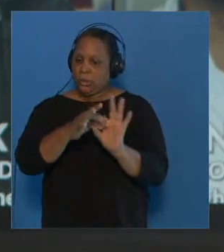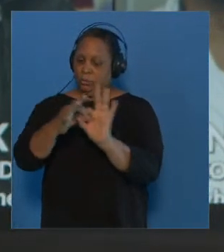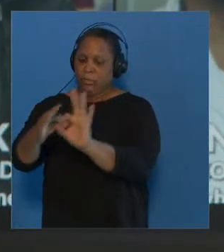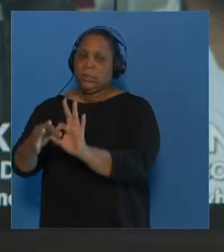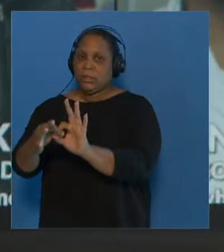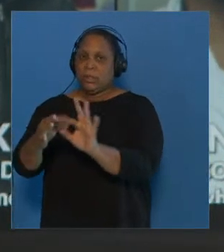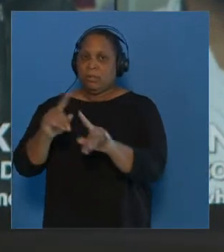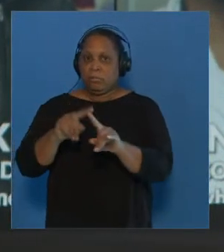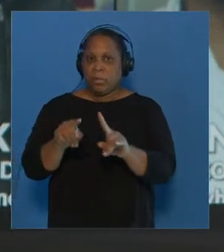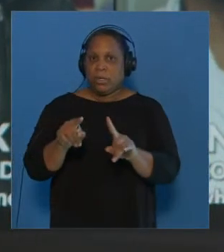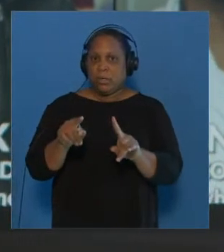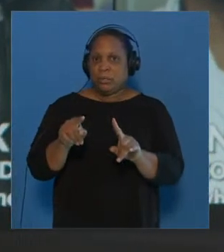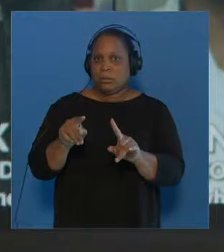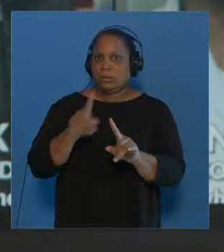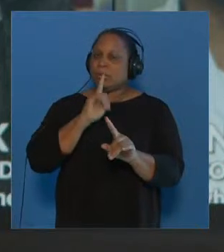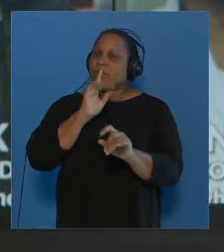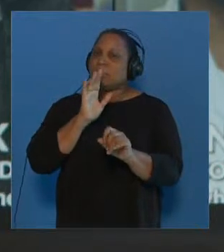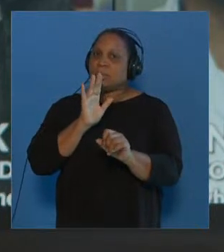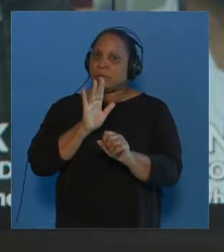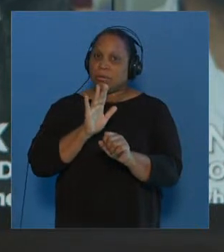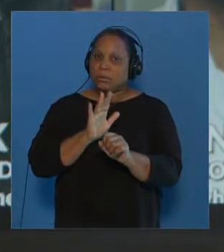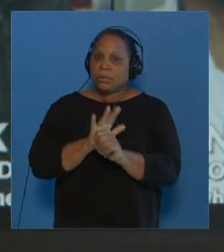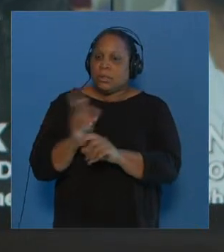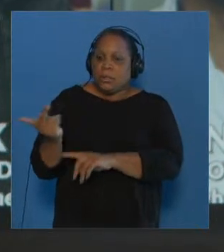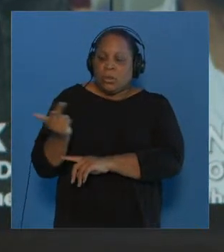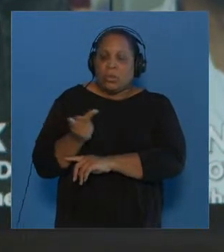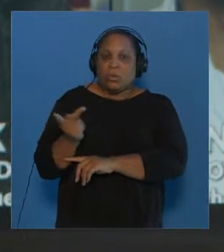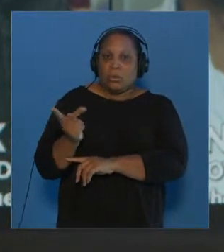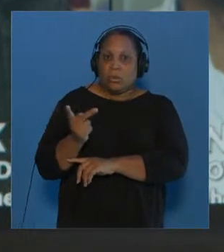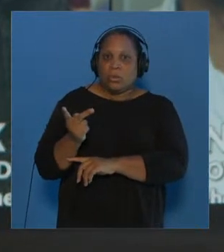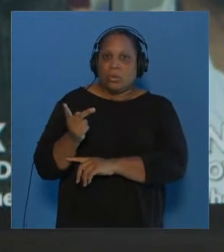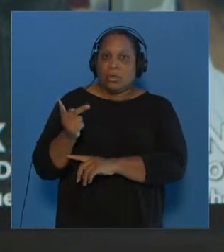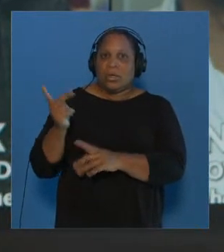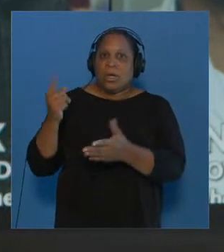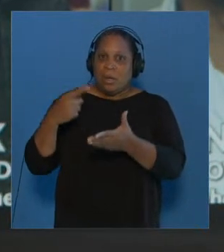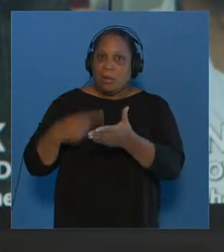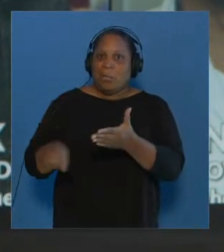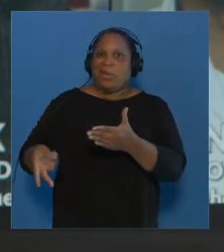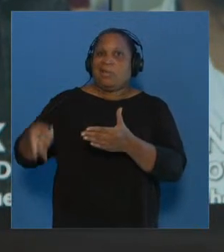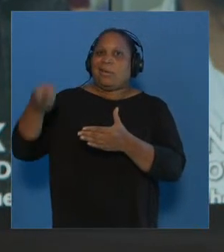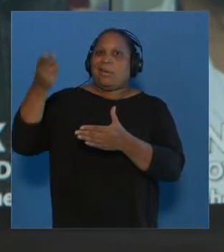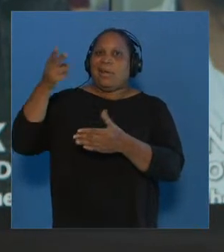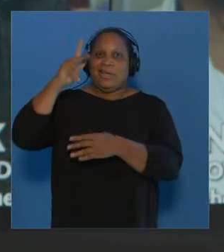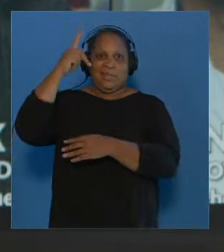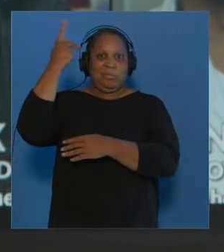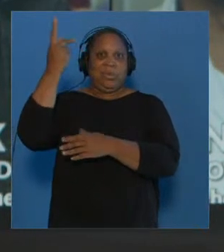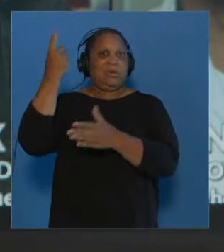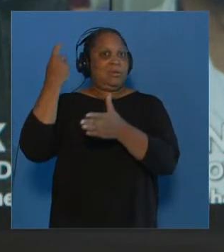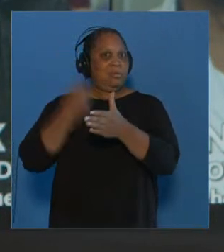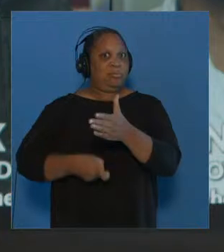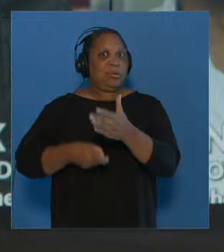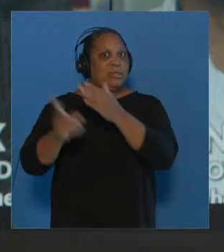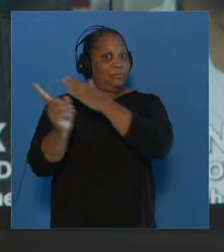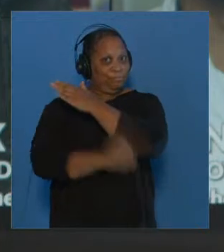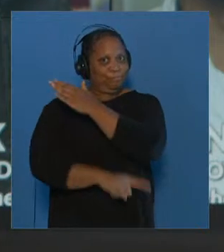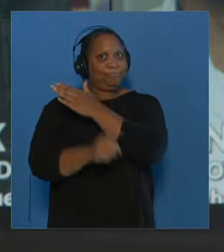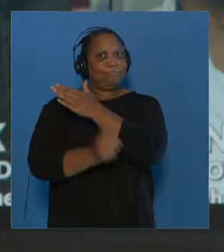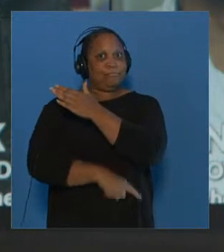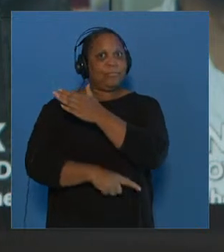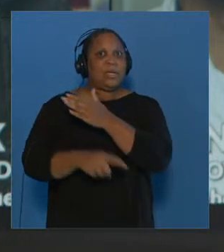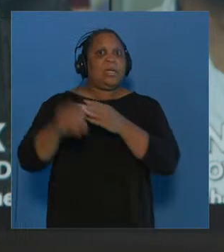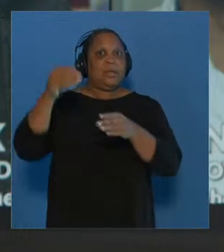that 2 dedicated ministers have paid the highest political price that can be meted out inside of the